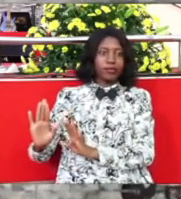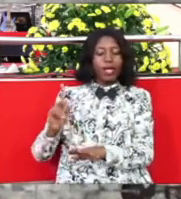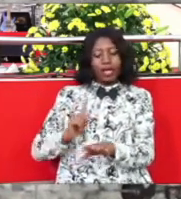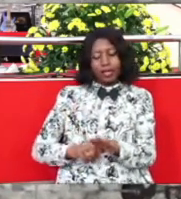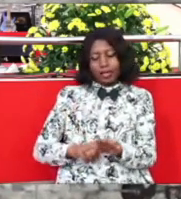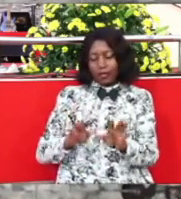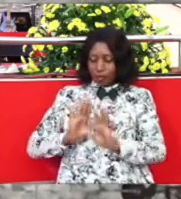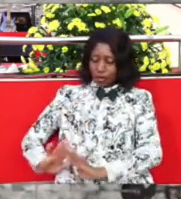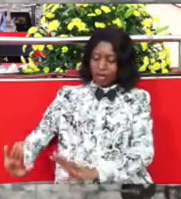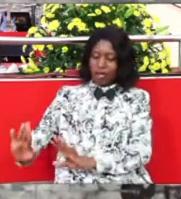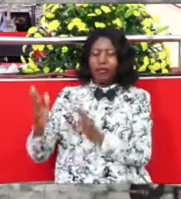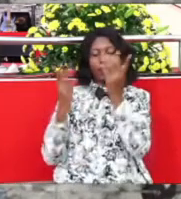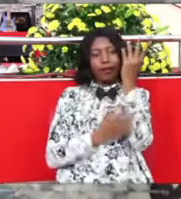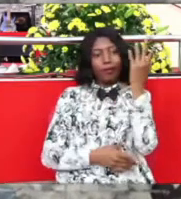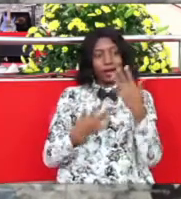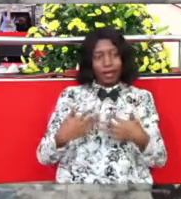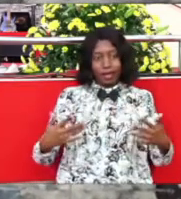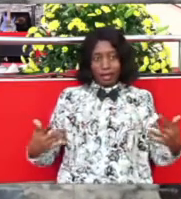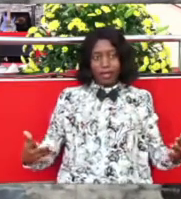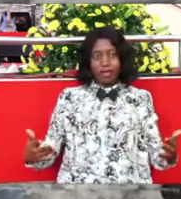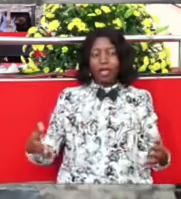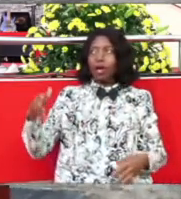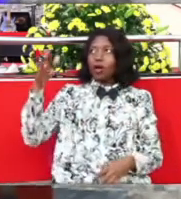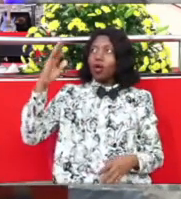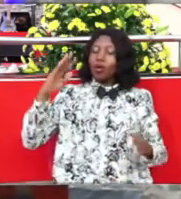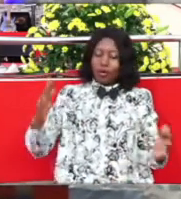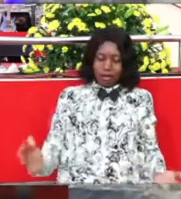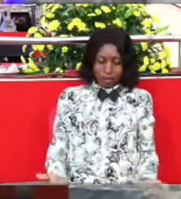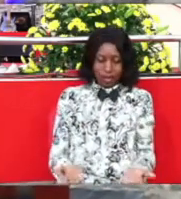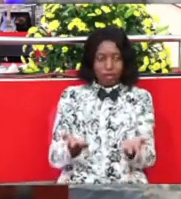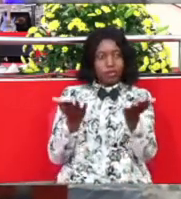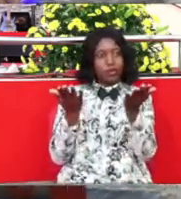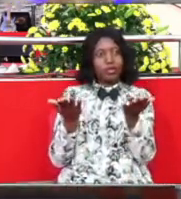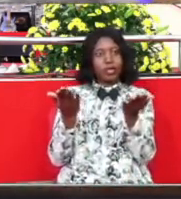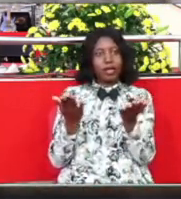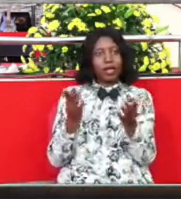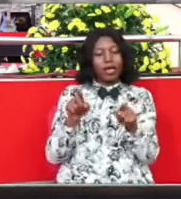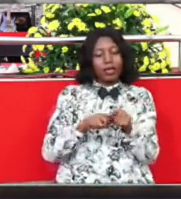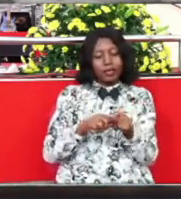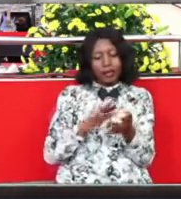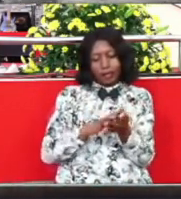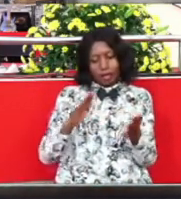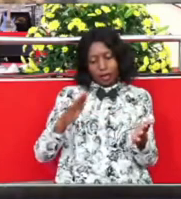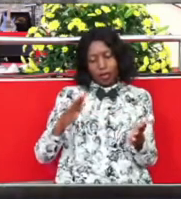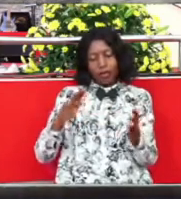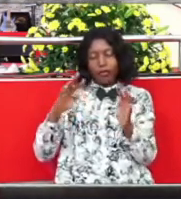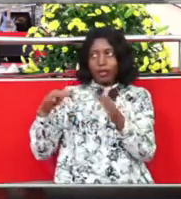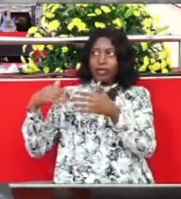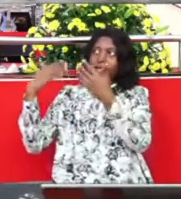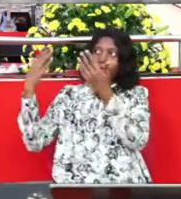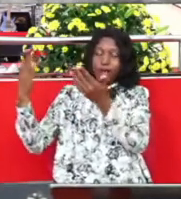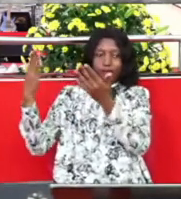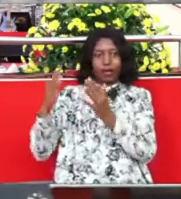vitu vile chini, God is exalted. Mungu anainuliwa. His glory comes down. Utukufu wake waja. You become an influencer. Every place